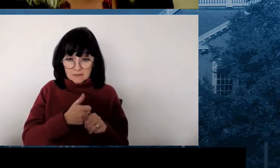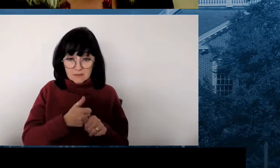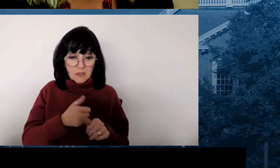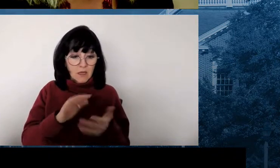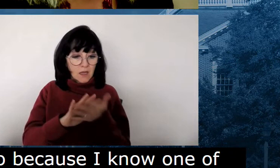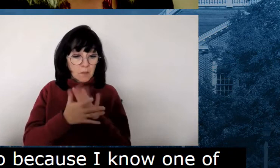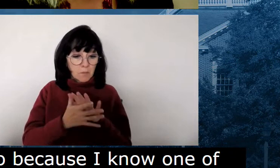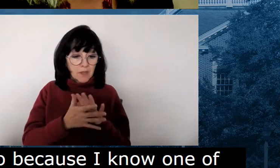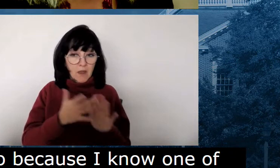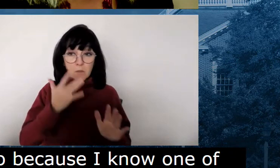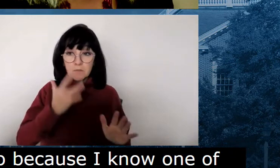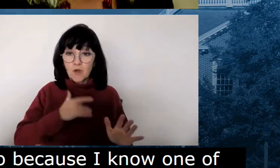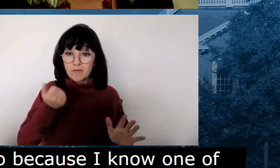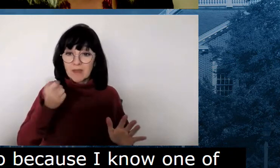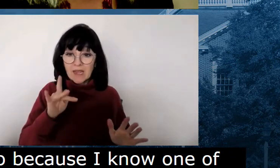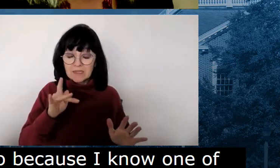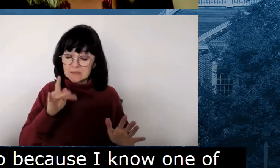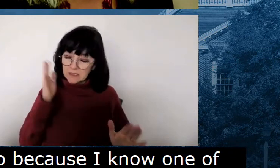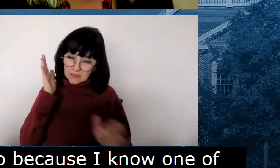Thank you.